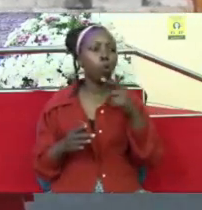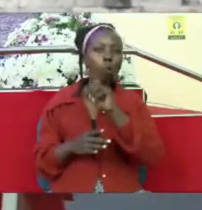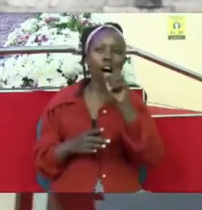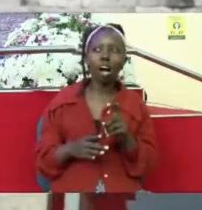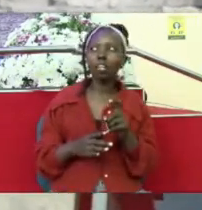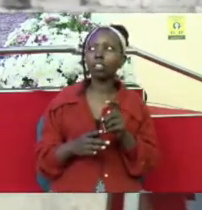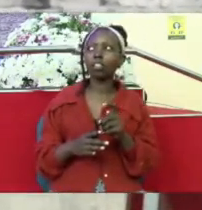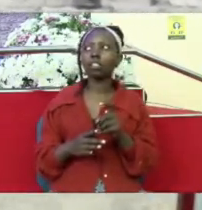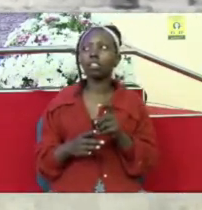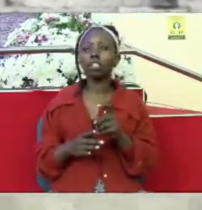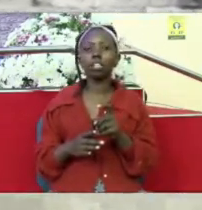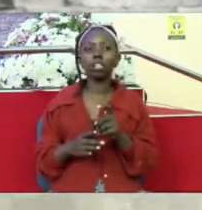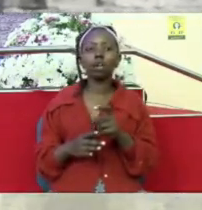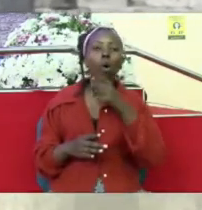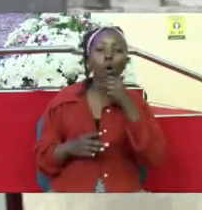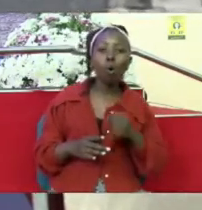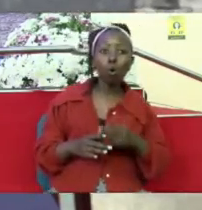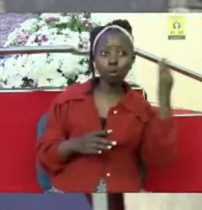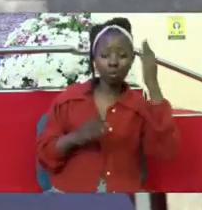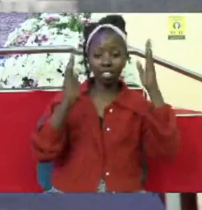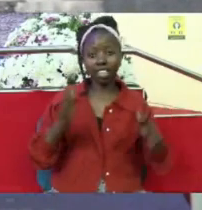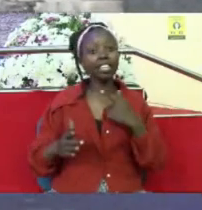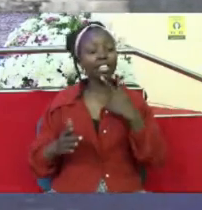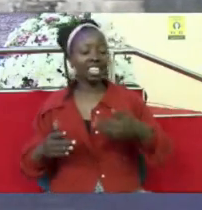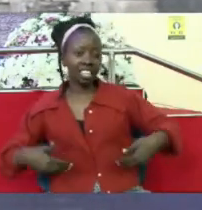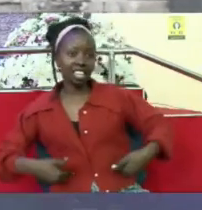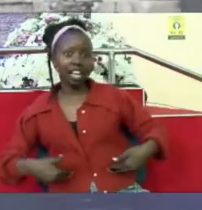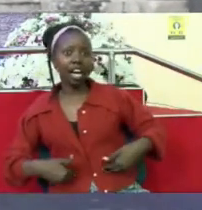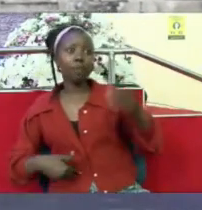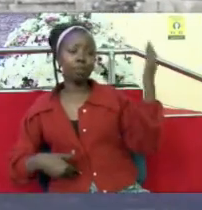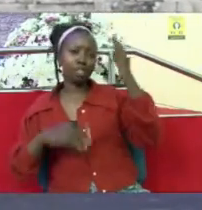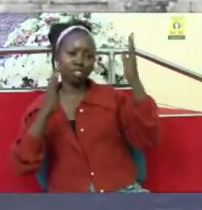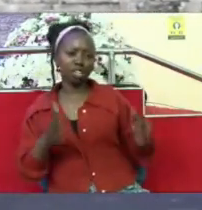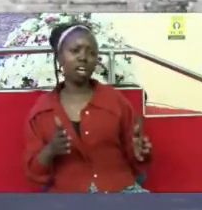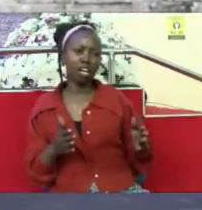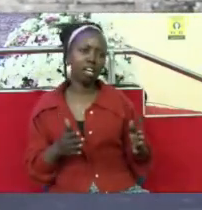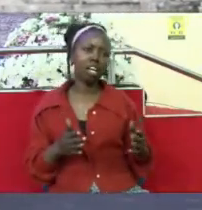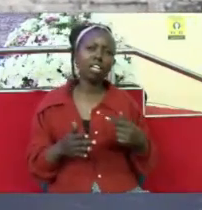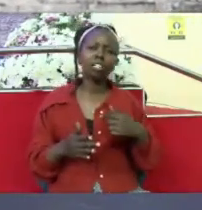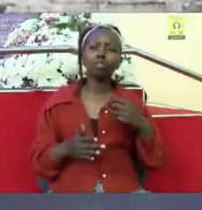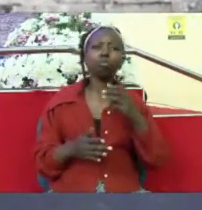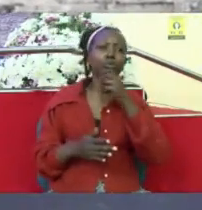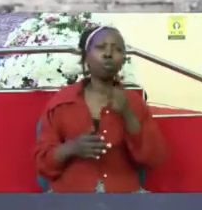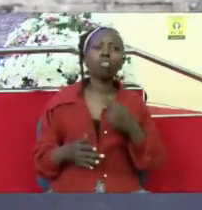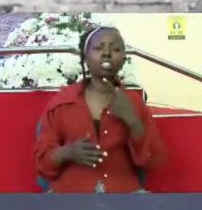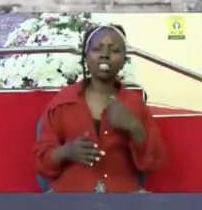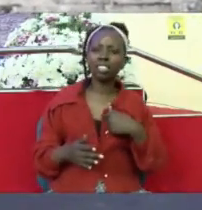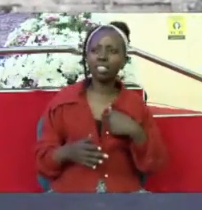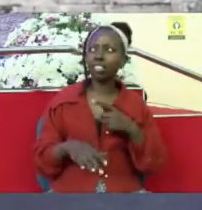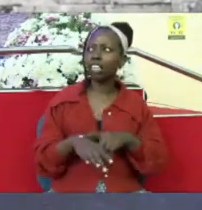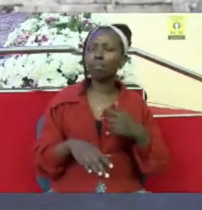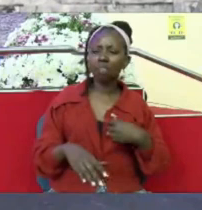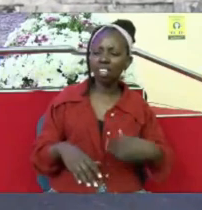preacher was telling the younger preacher. Yule mhubiri mkuu alikuwa anamwambia yule mdogo. You know the stories that we tell people. When I was young. Nilikuwa namwambia nikiwa mdogo. And then we ask